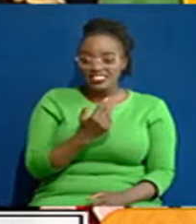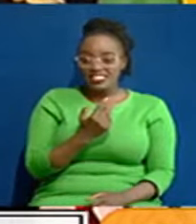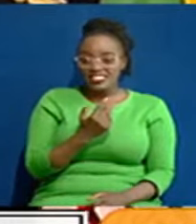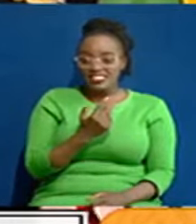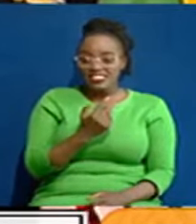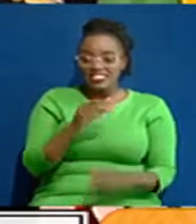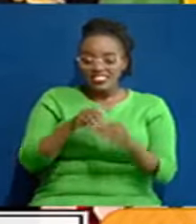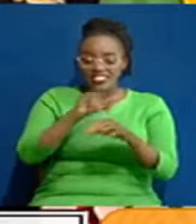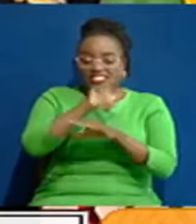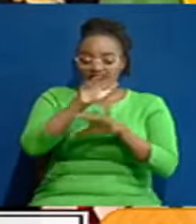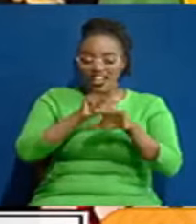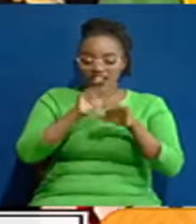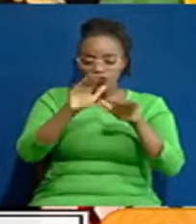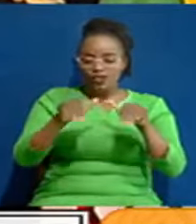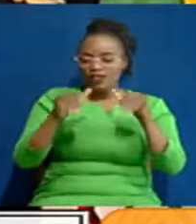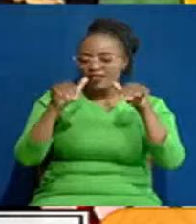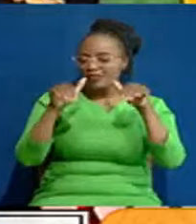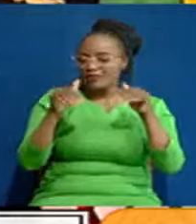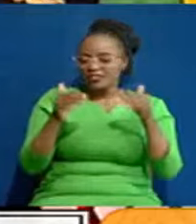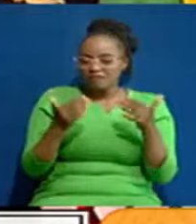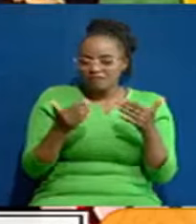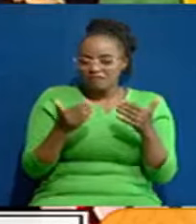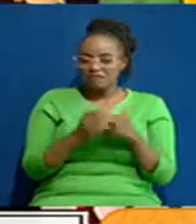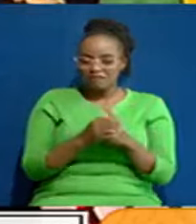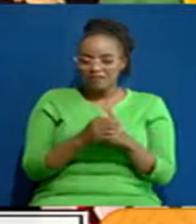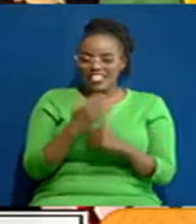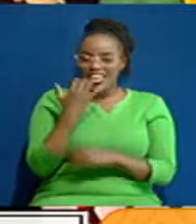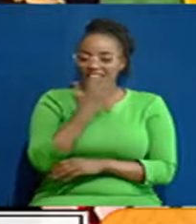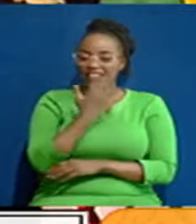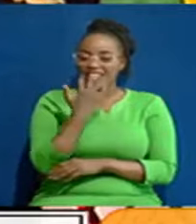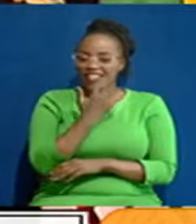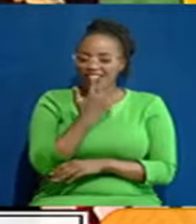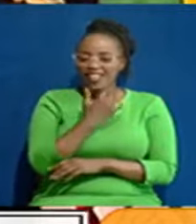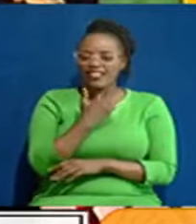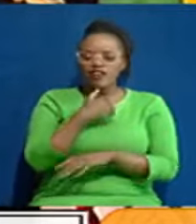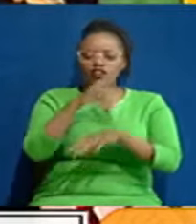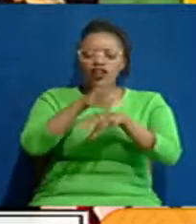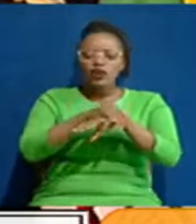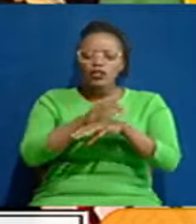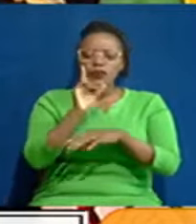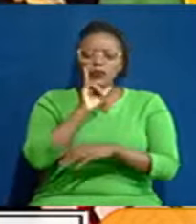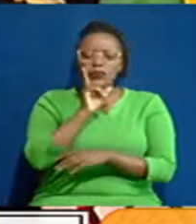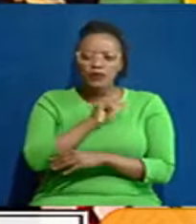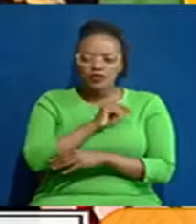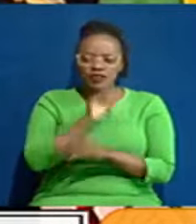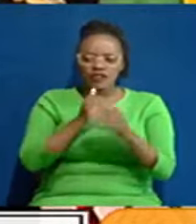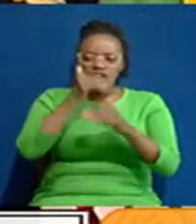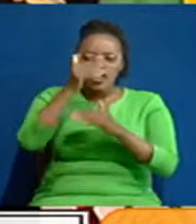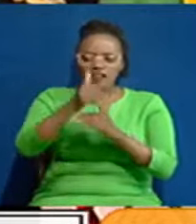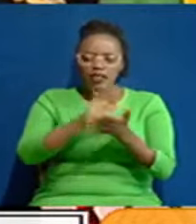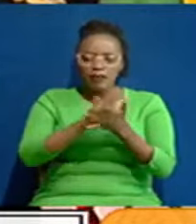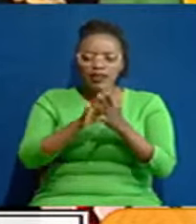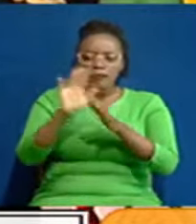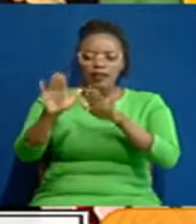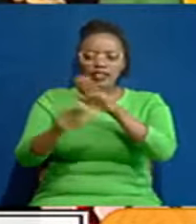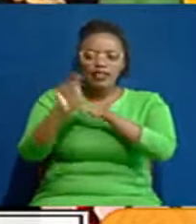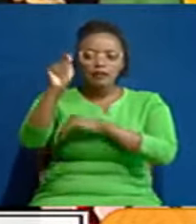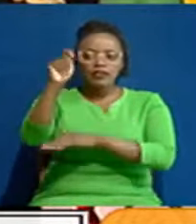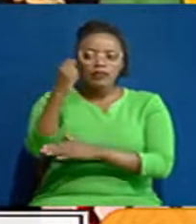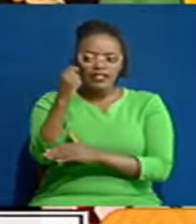in the National Assembly that Rigathi Gachagua has acquired them after becoming Deputy